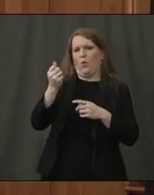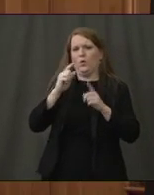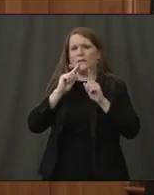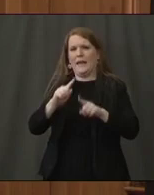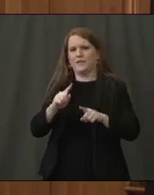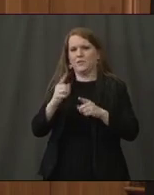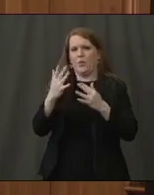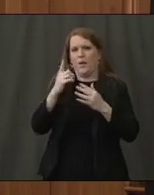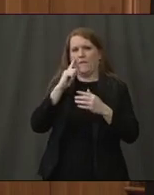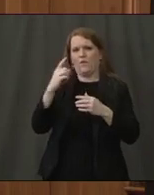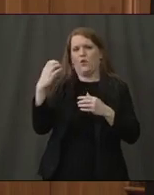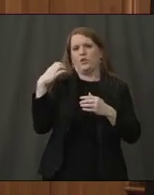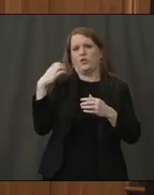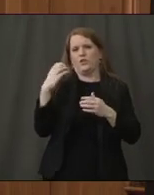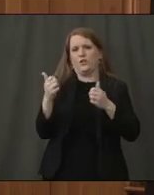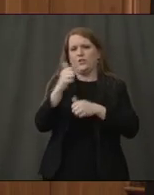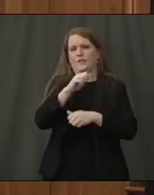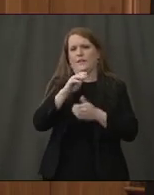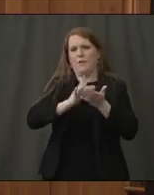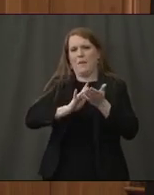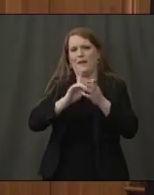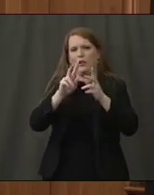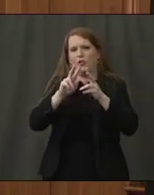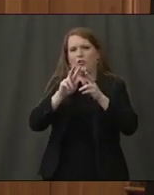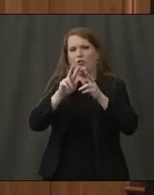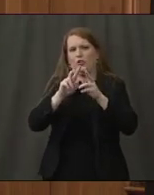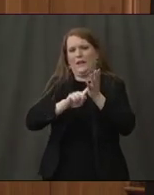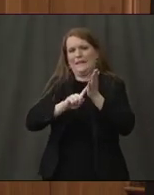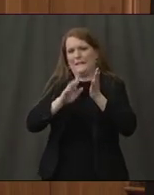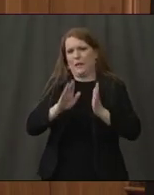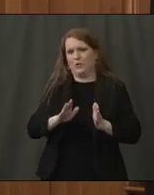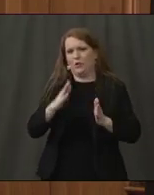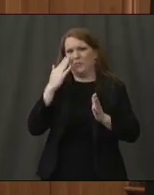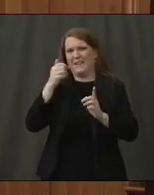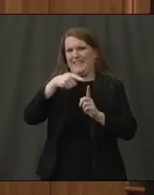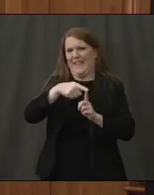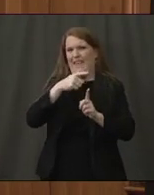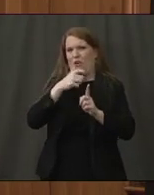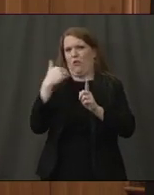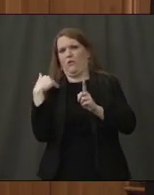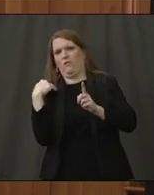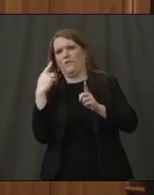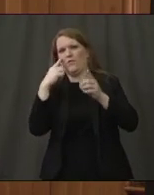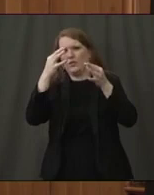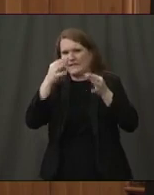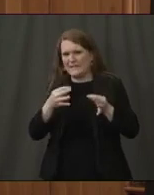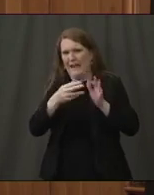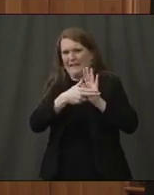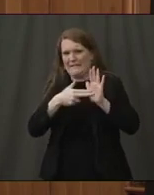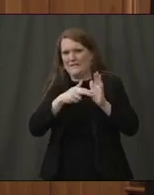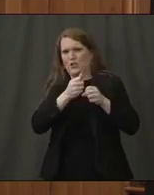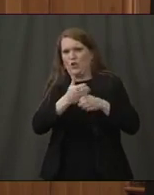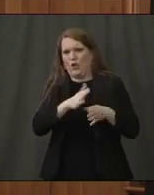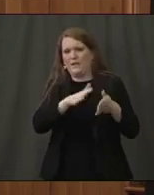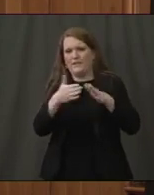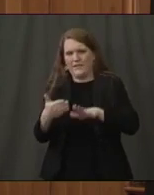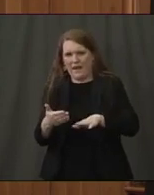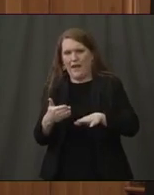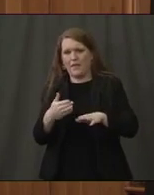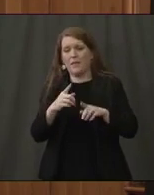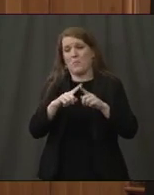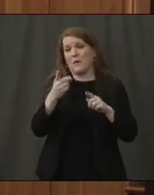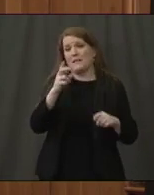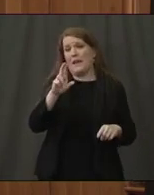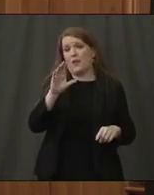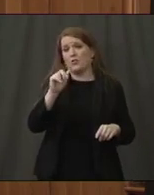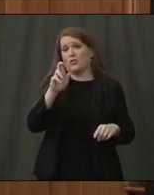whose role is to make determination of death. As you know, as Dr. Carter explained on